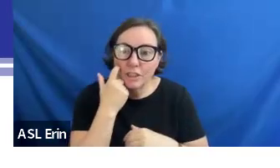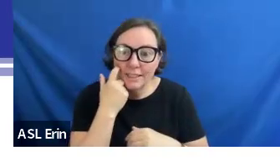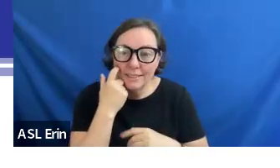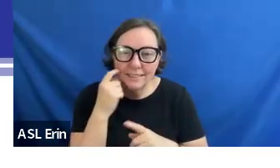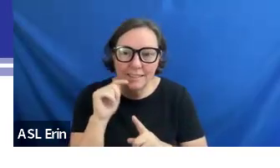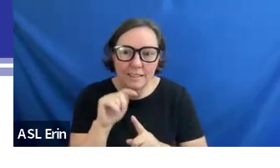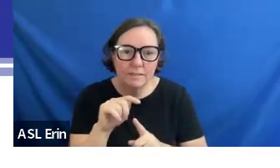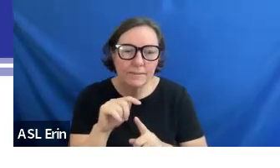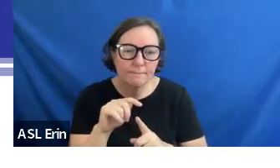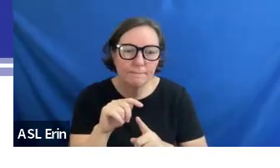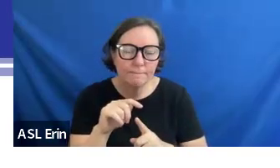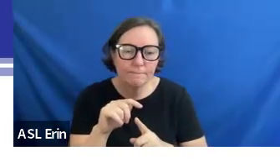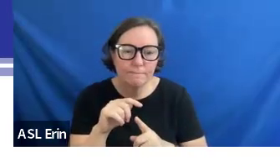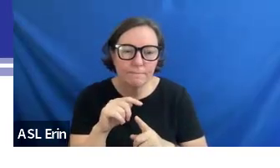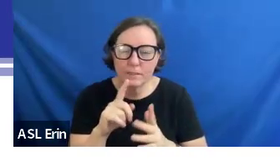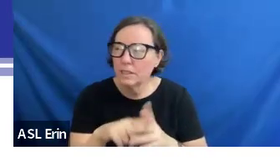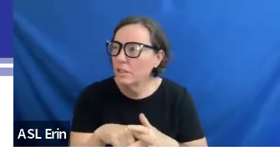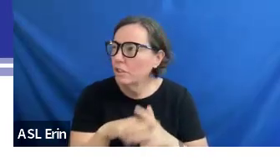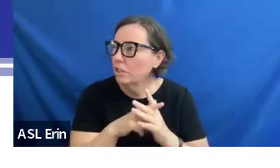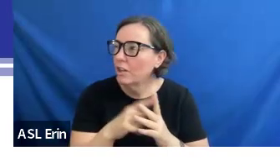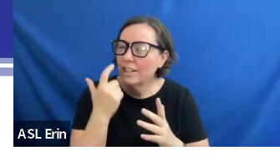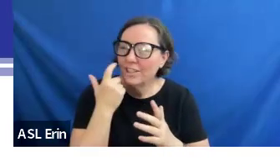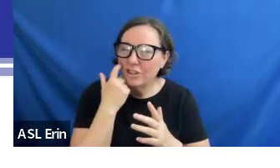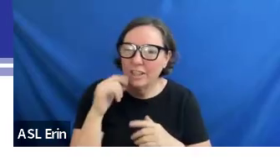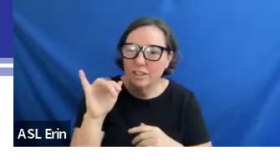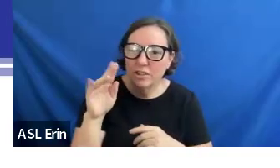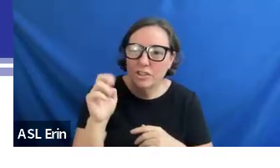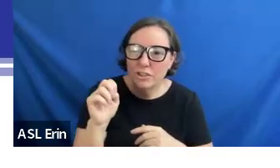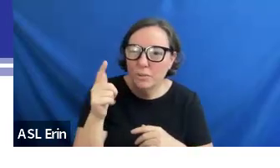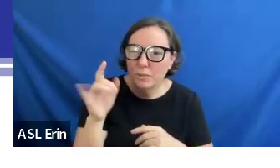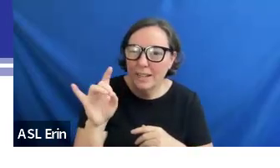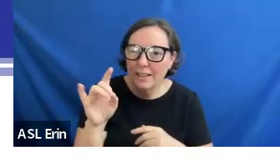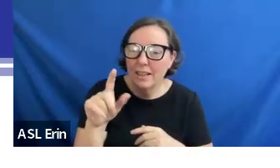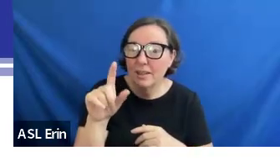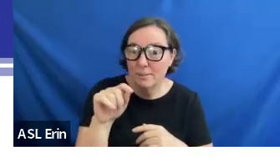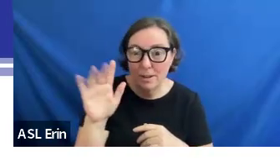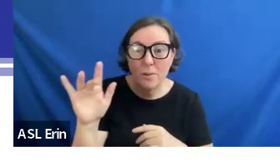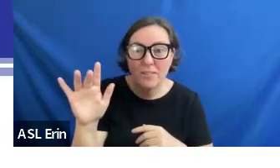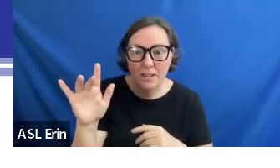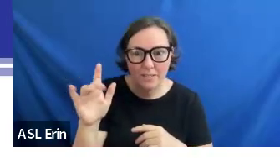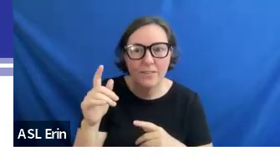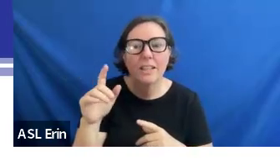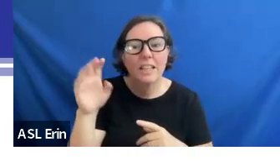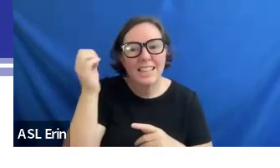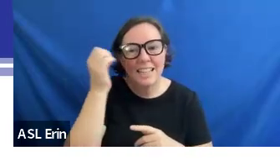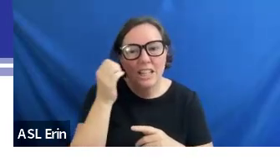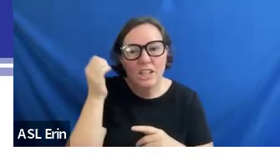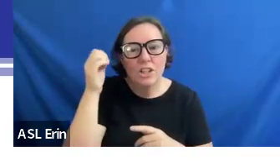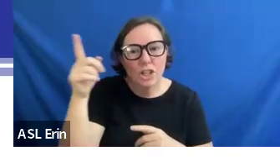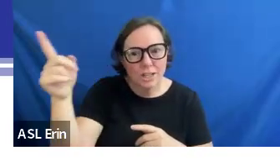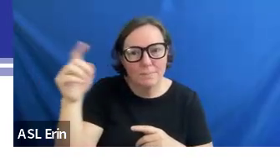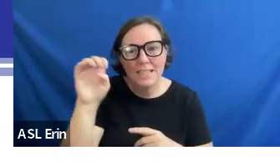Recently, effective as of June 28th, 2025, is the European Accessibility